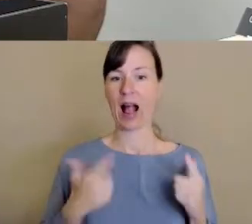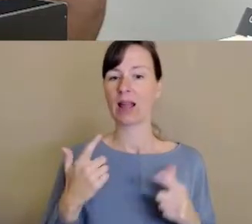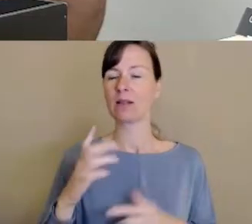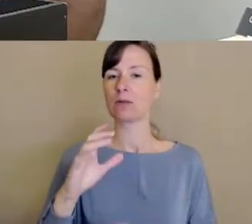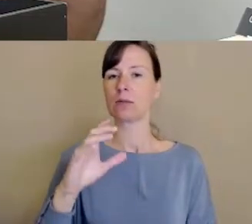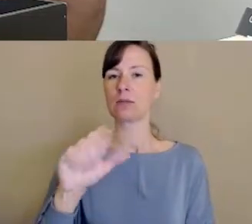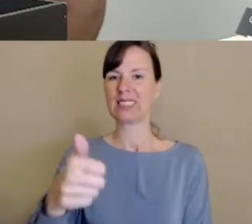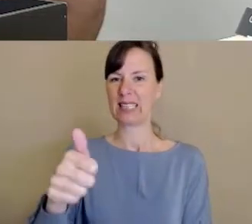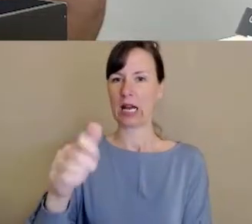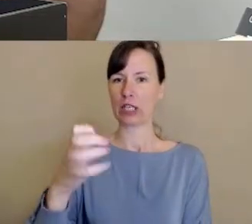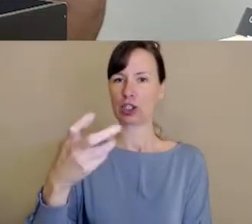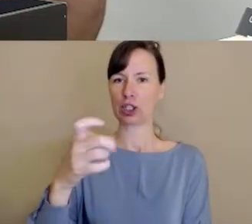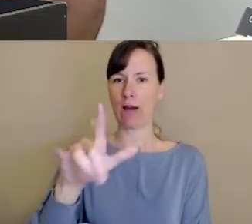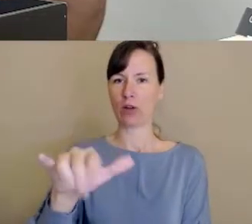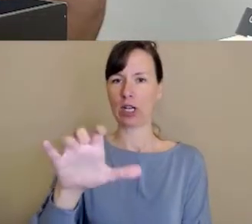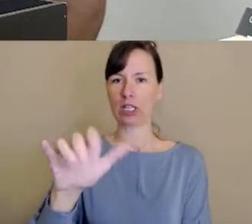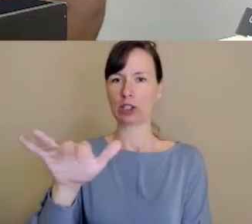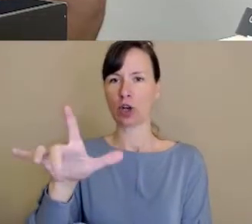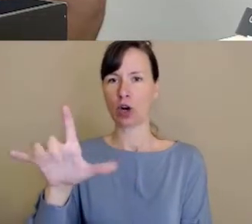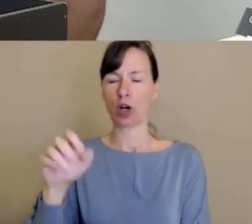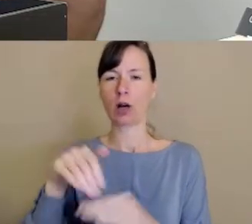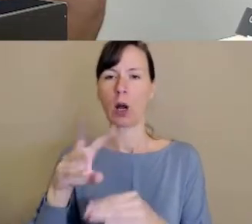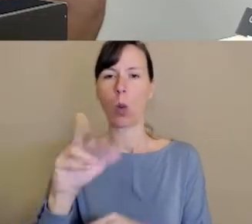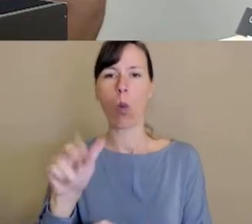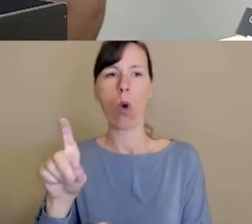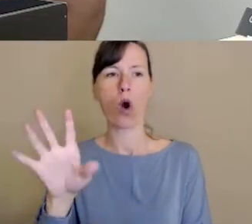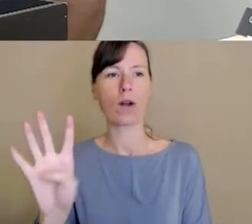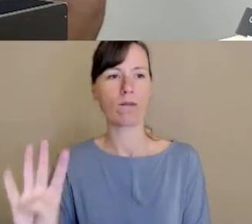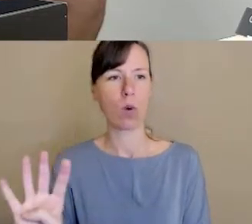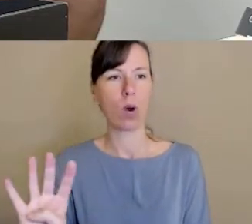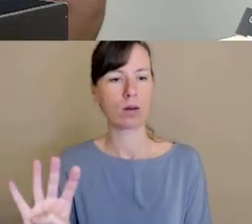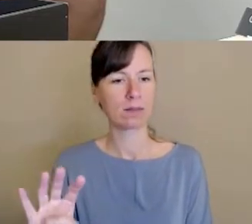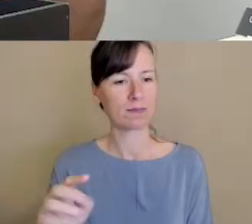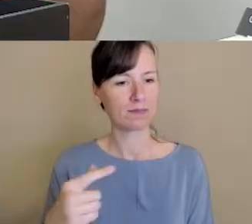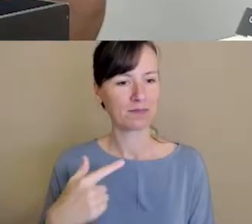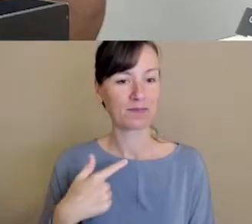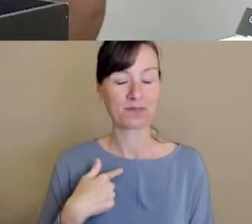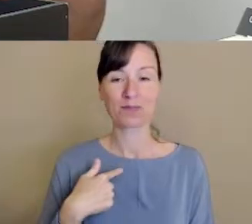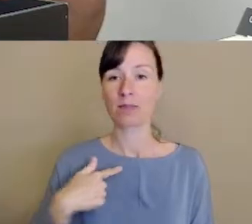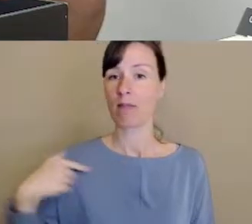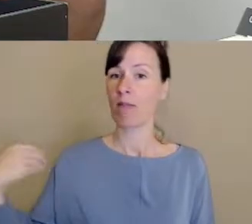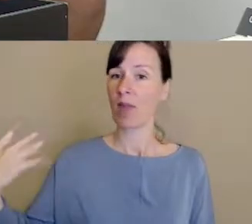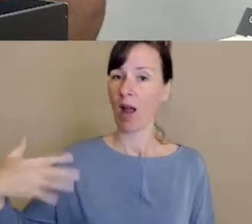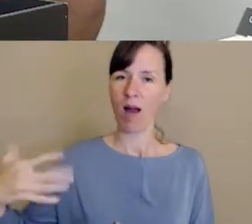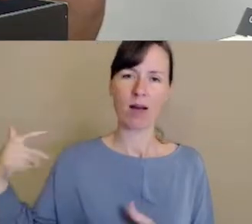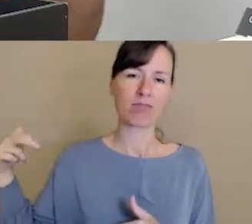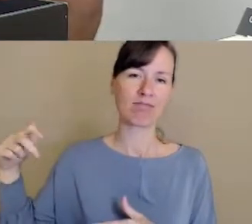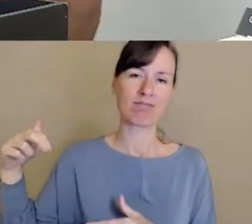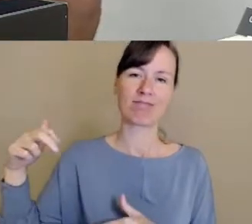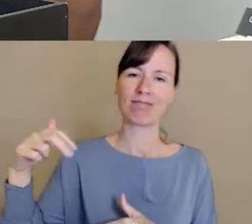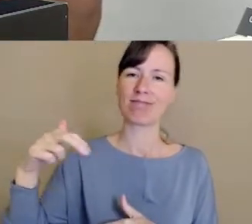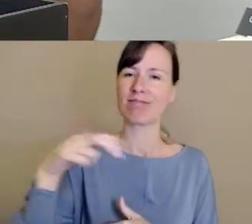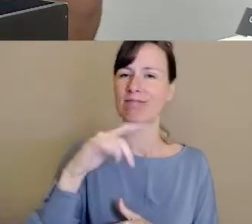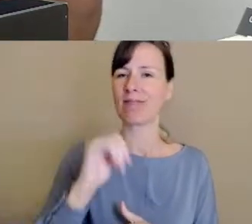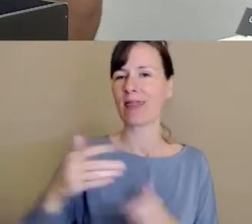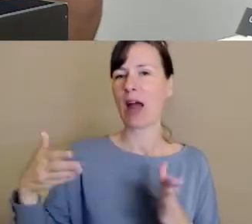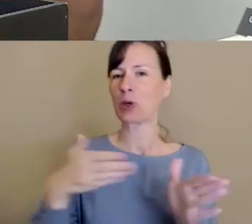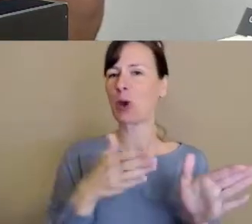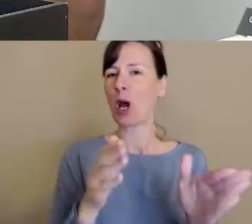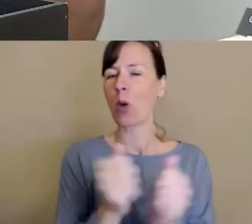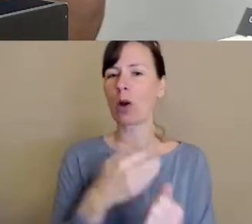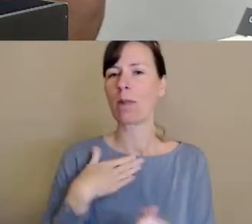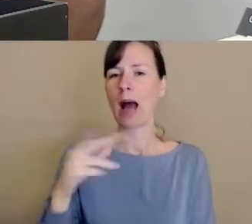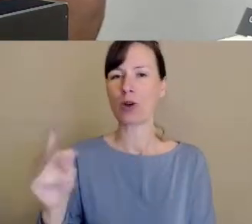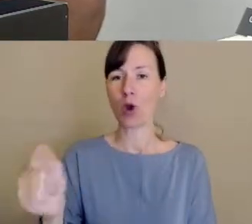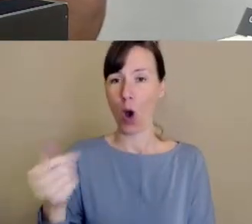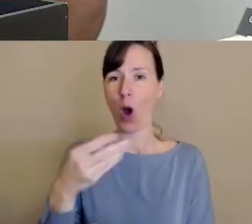4. I just want to say that I often walk the Woodworth Trail with my dog and my grandchildren. It's become